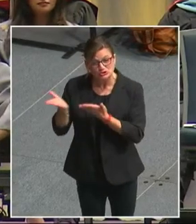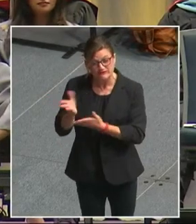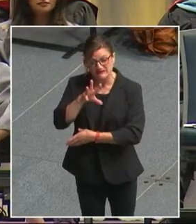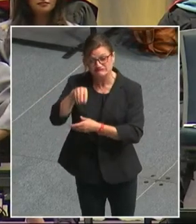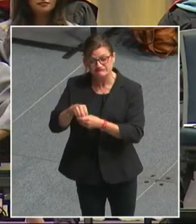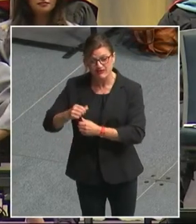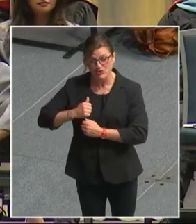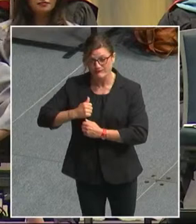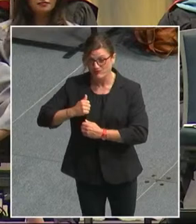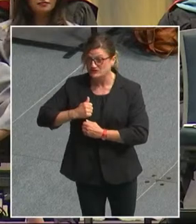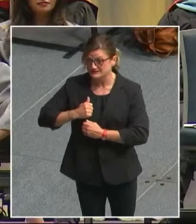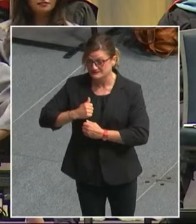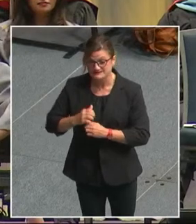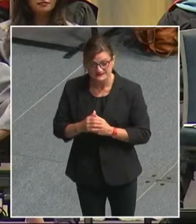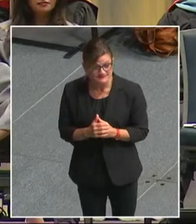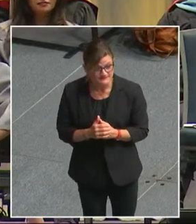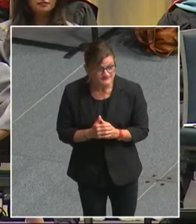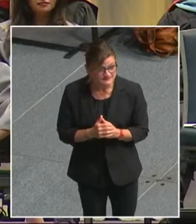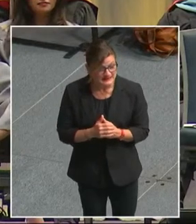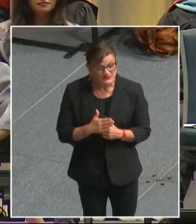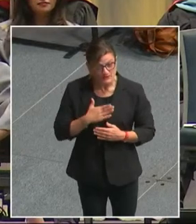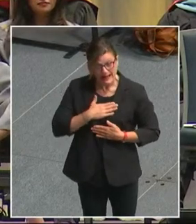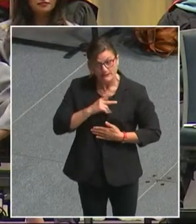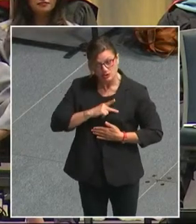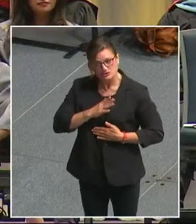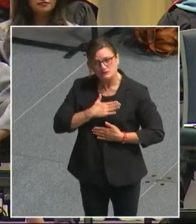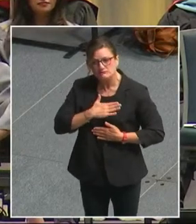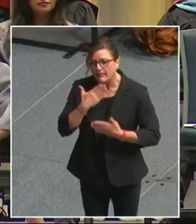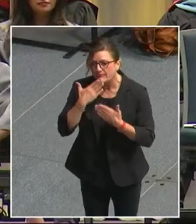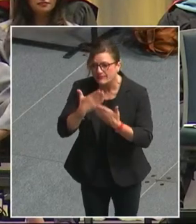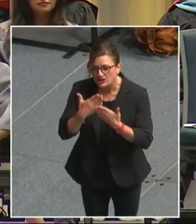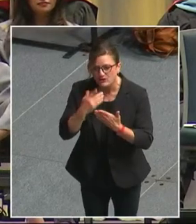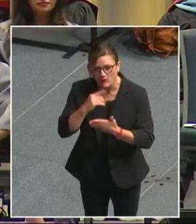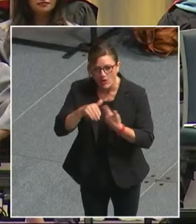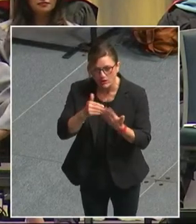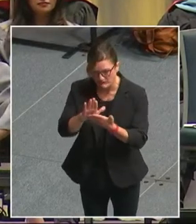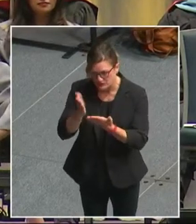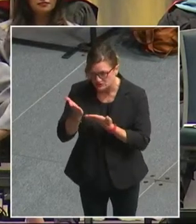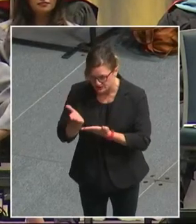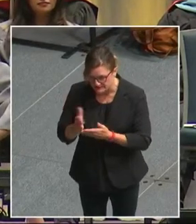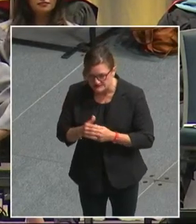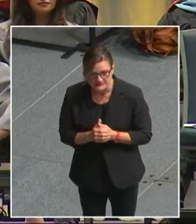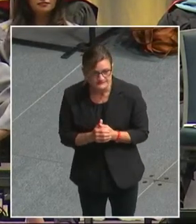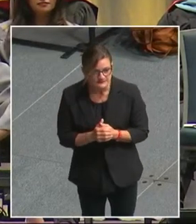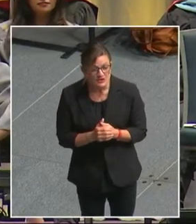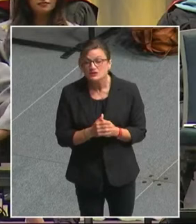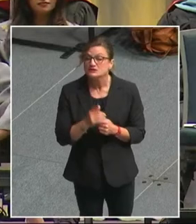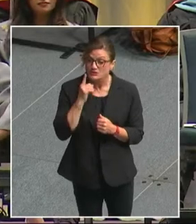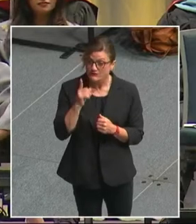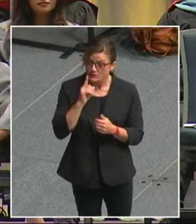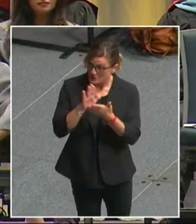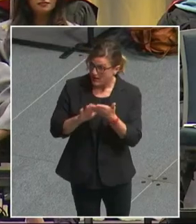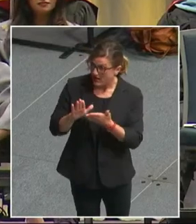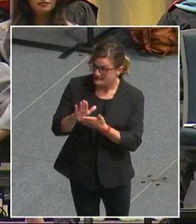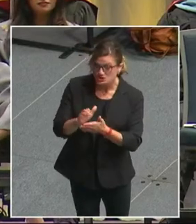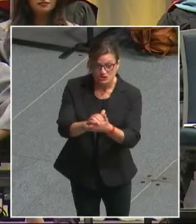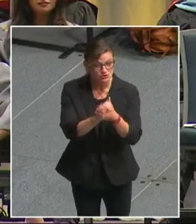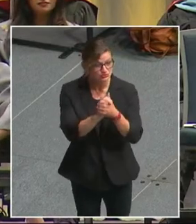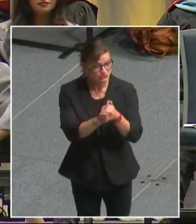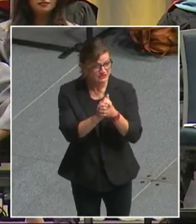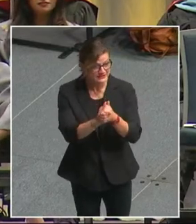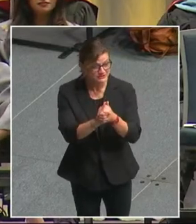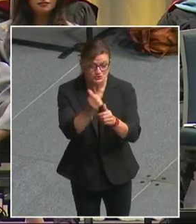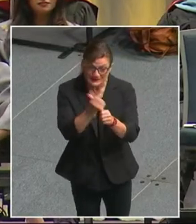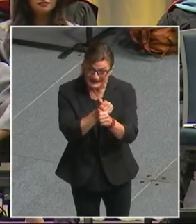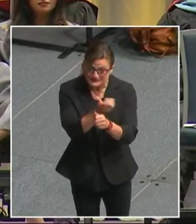armed forces. And so I want to say my personal thank you to all of you for your service. So on behalf of the college, again, we congratulate all of